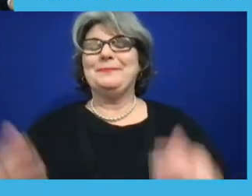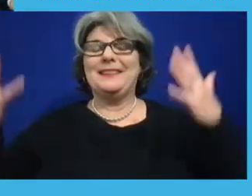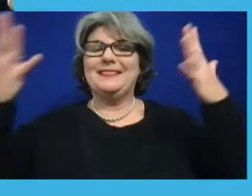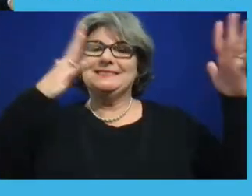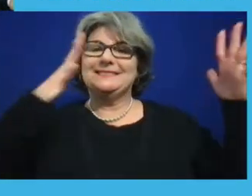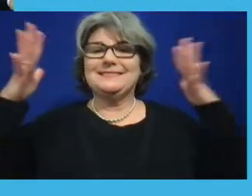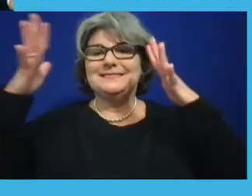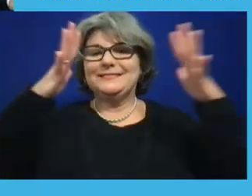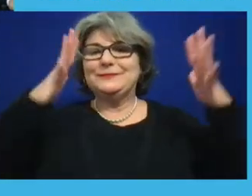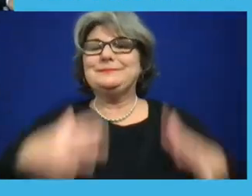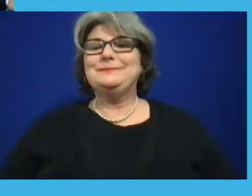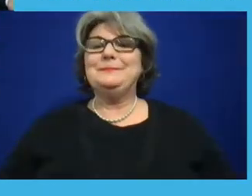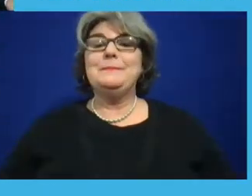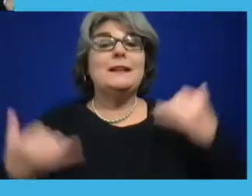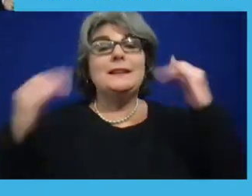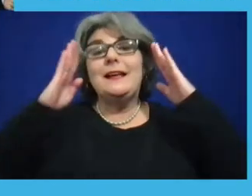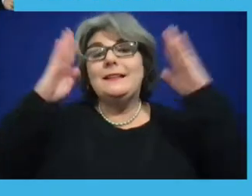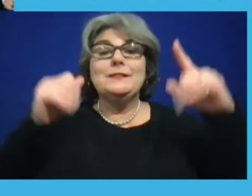You sound good.